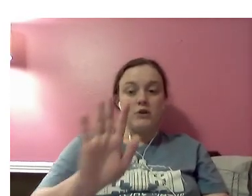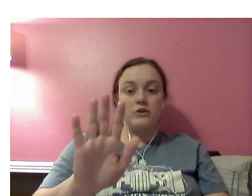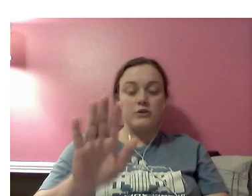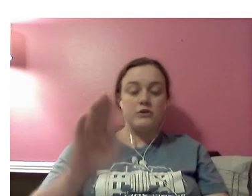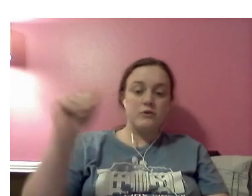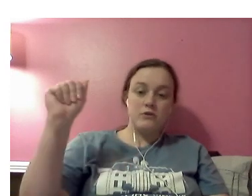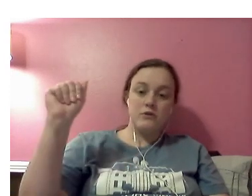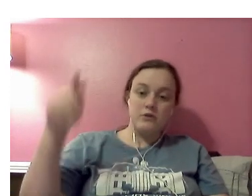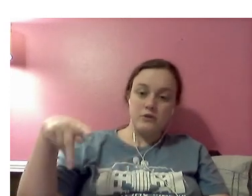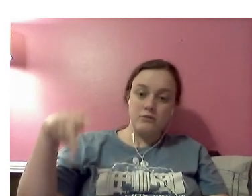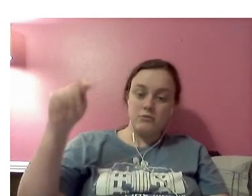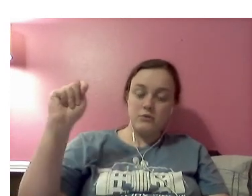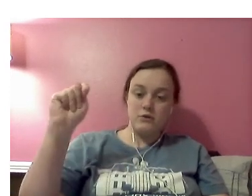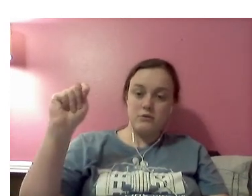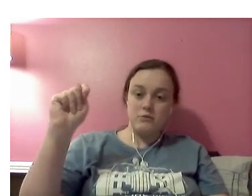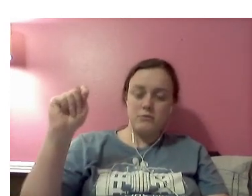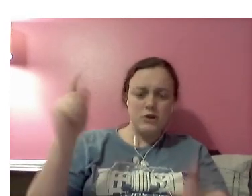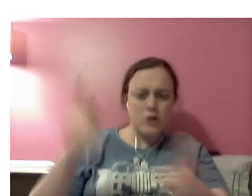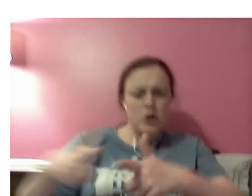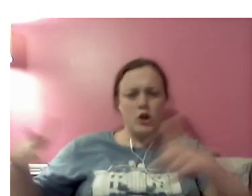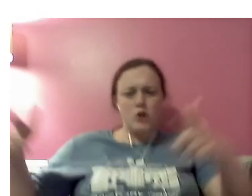so